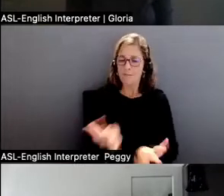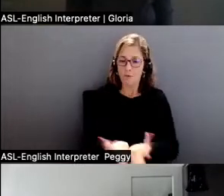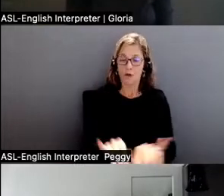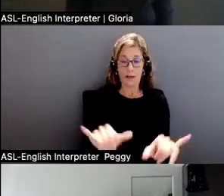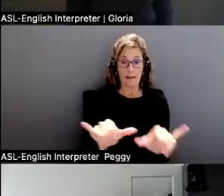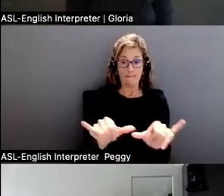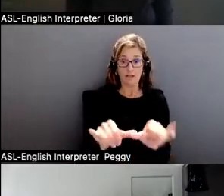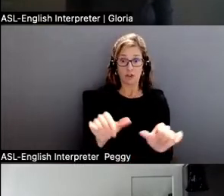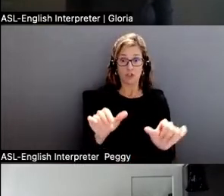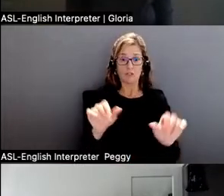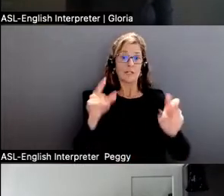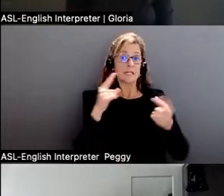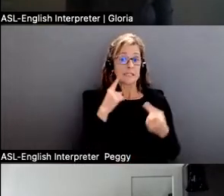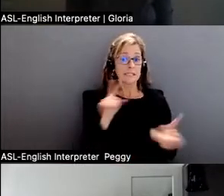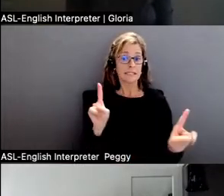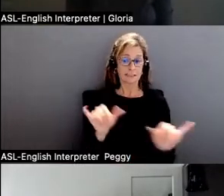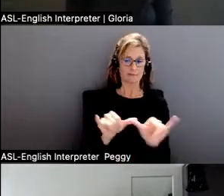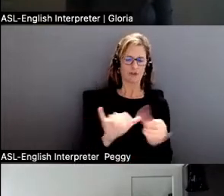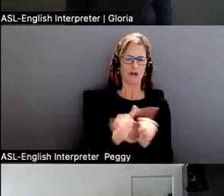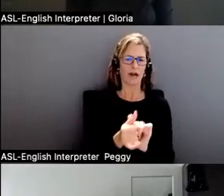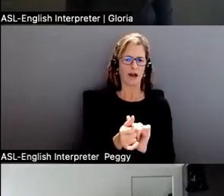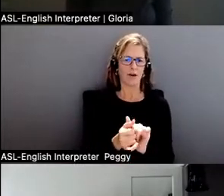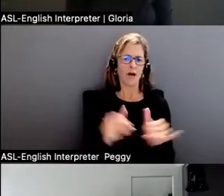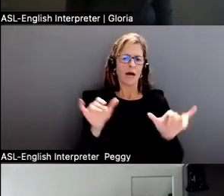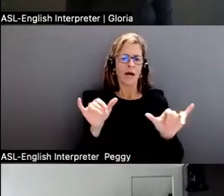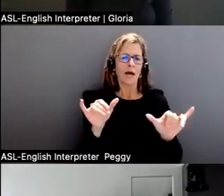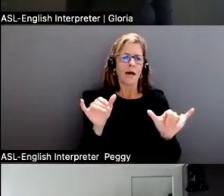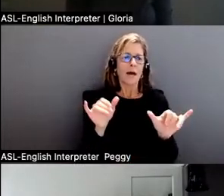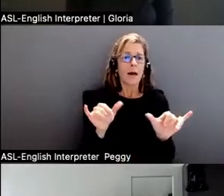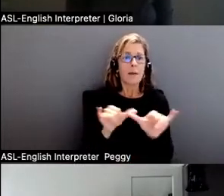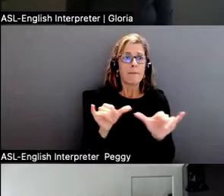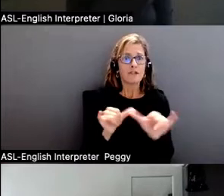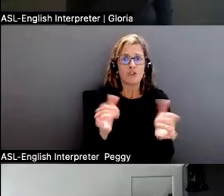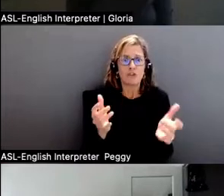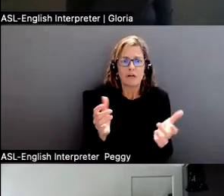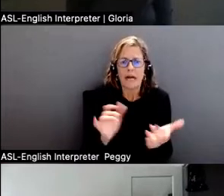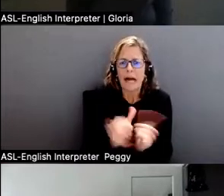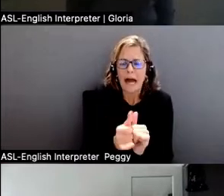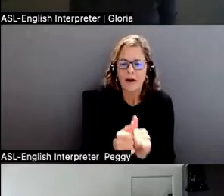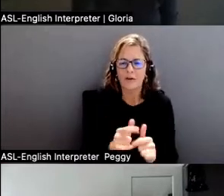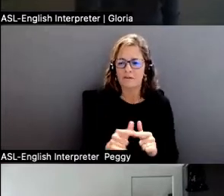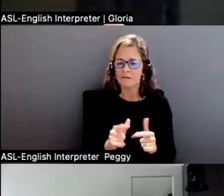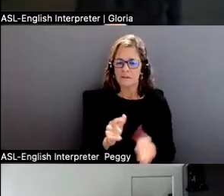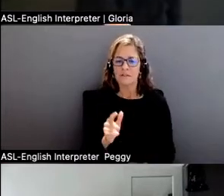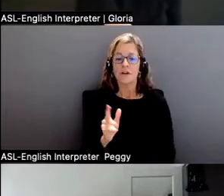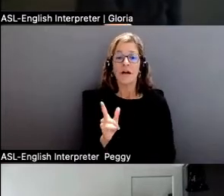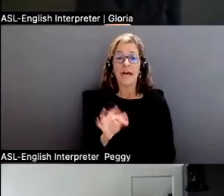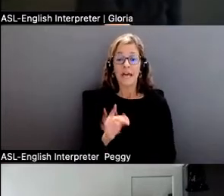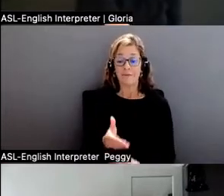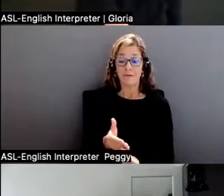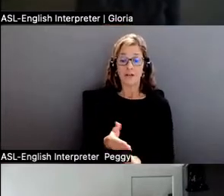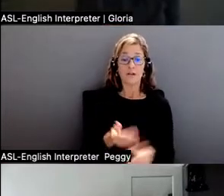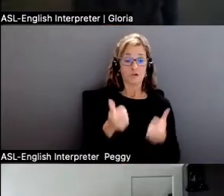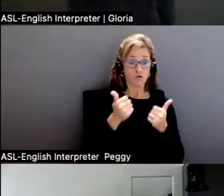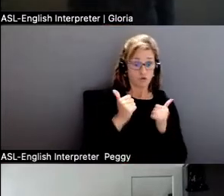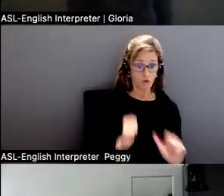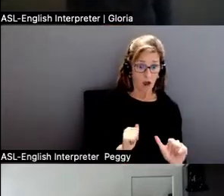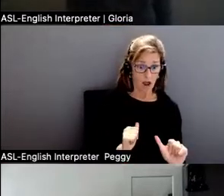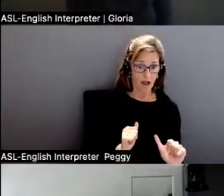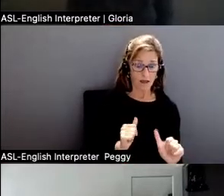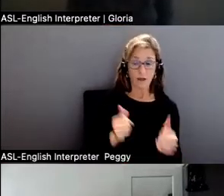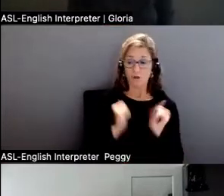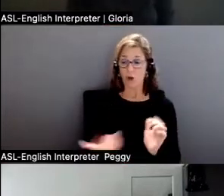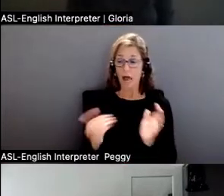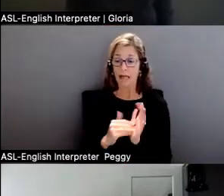too. So people can gain confidence by doing something just a little better than they did last time, even if they're